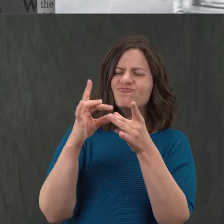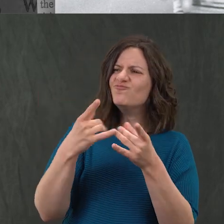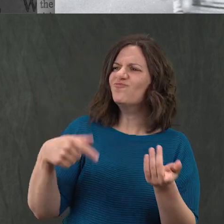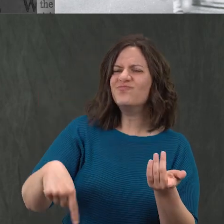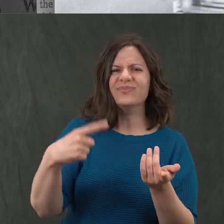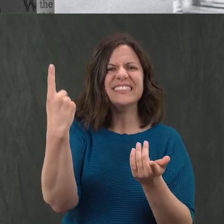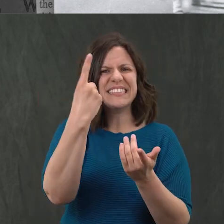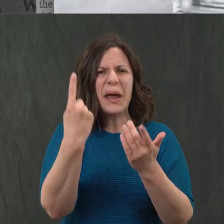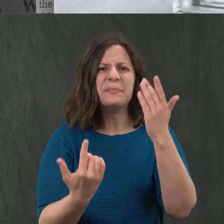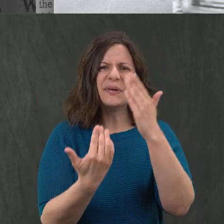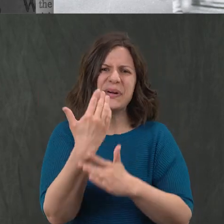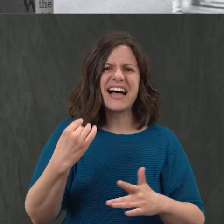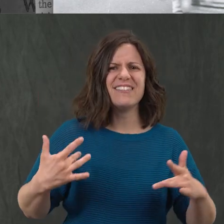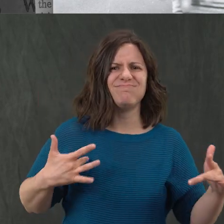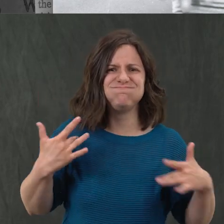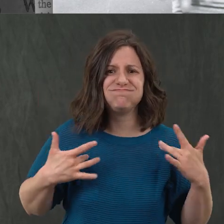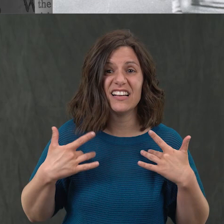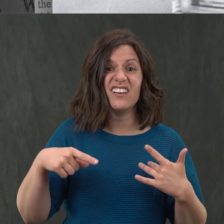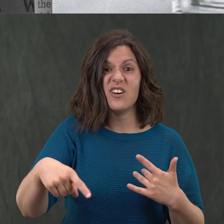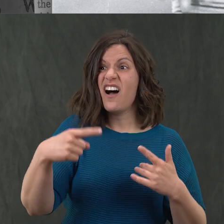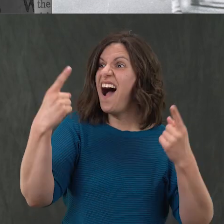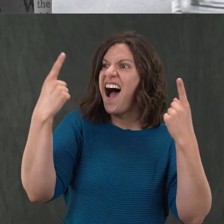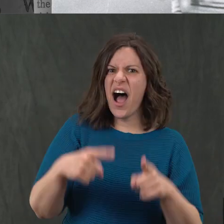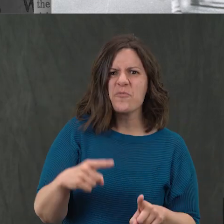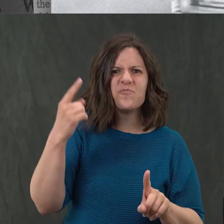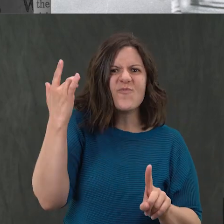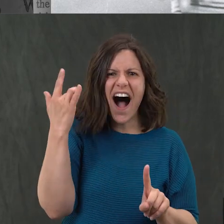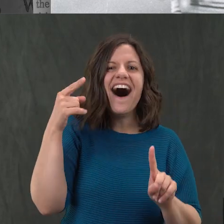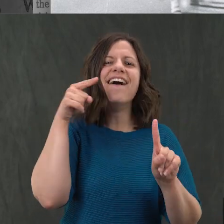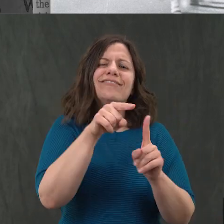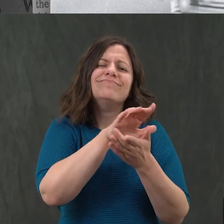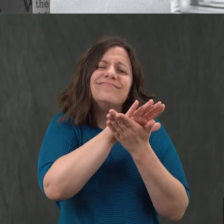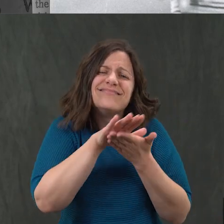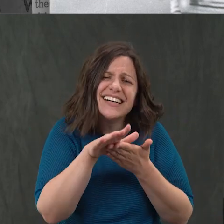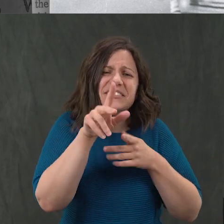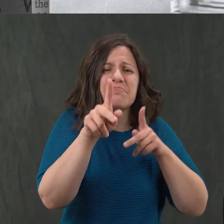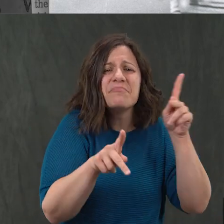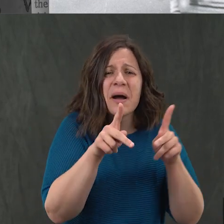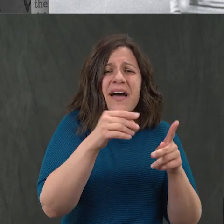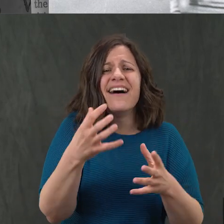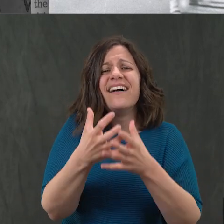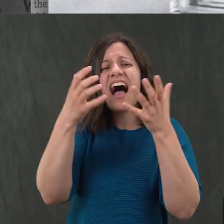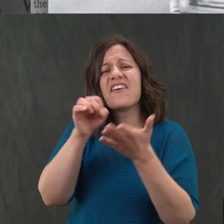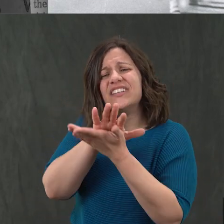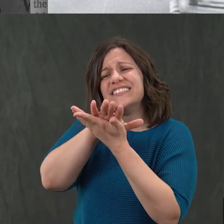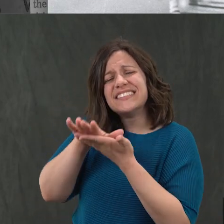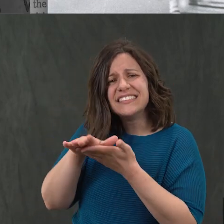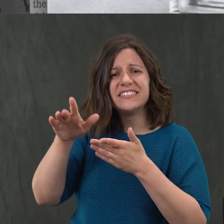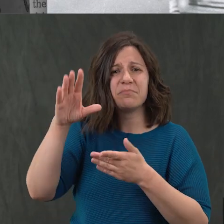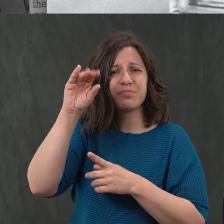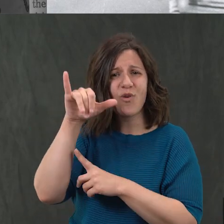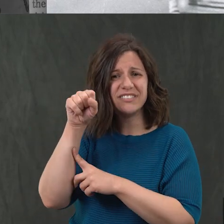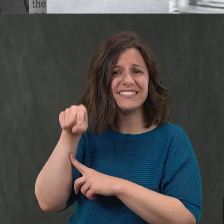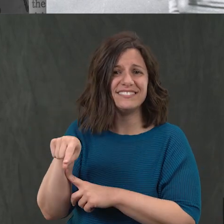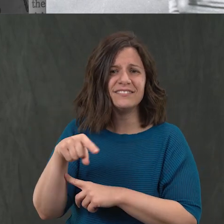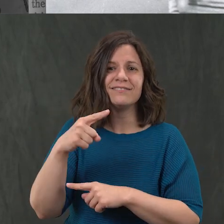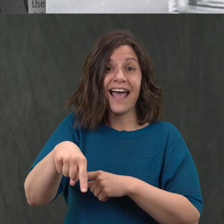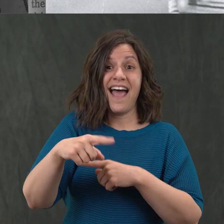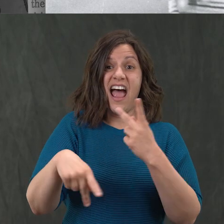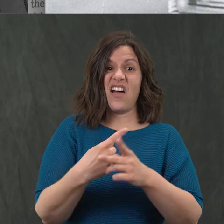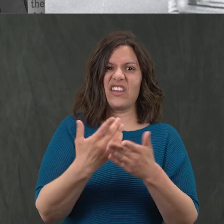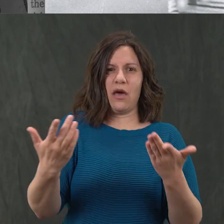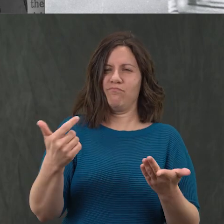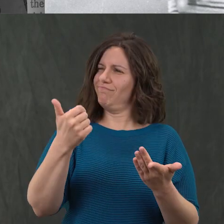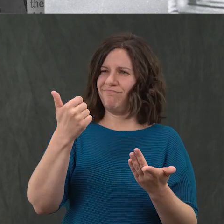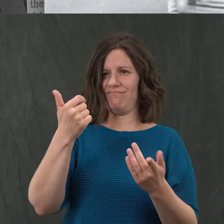He noted, "This is something new and exciting. It all has to do with a lot of nice people, a lot of nice boys." This